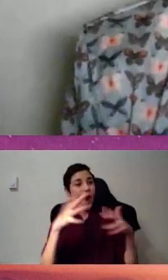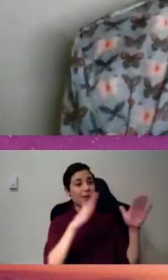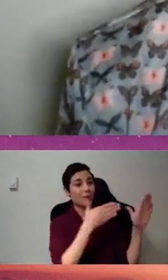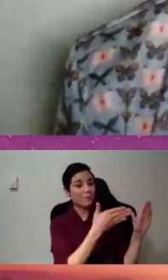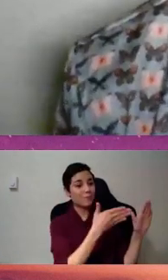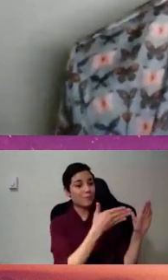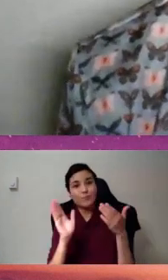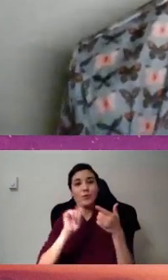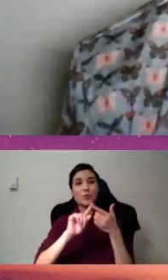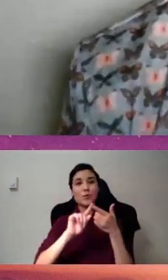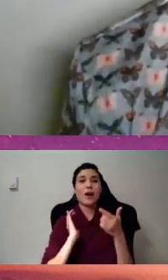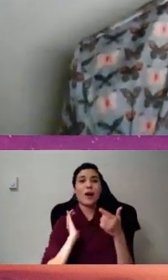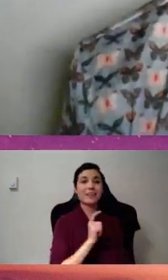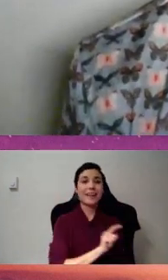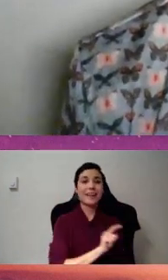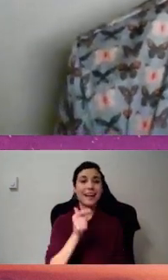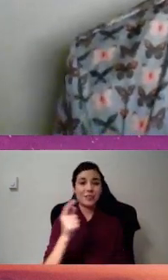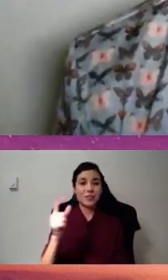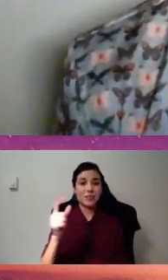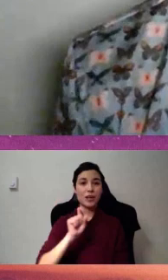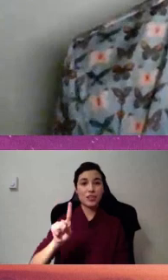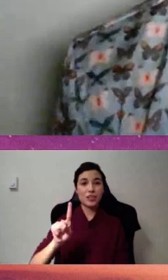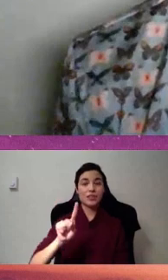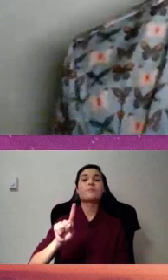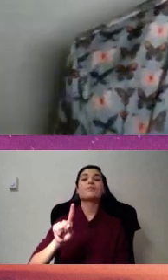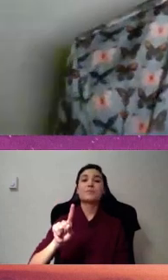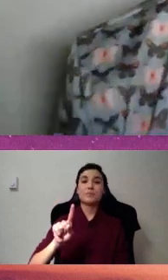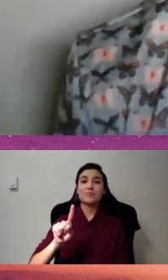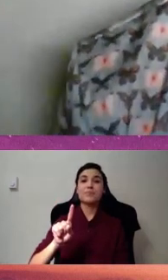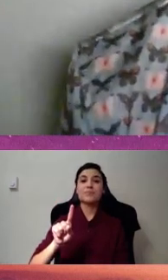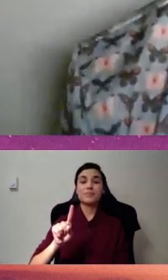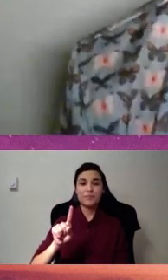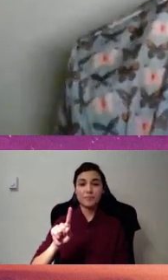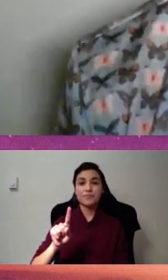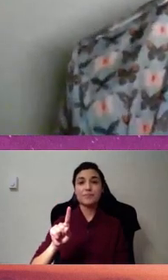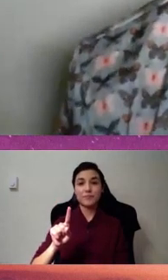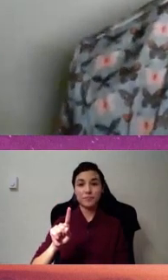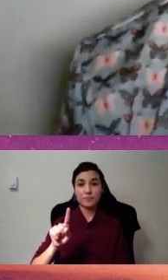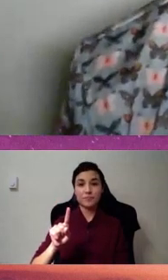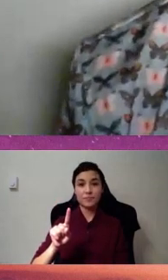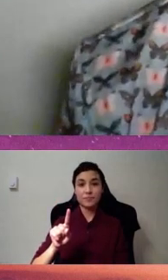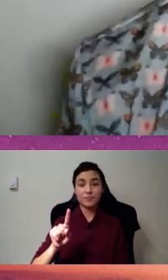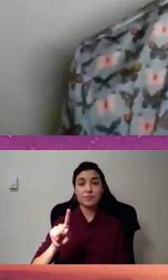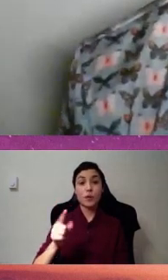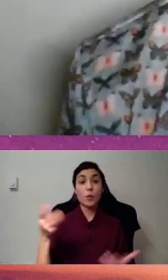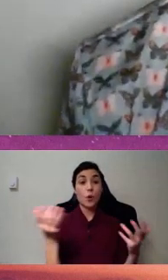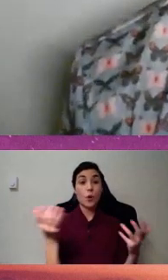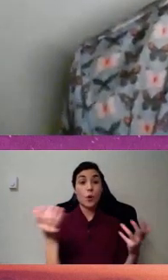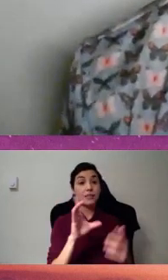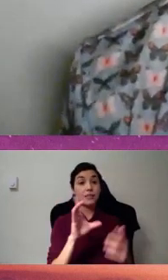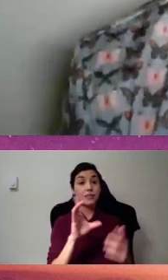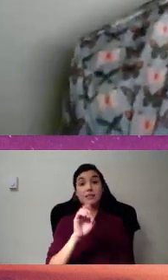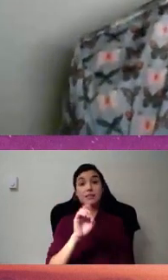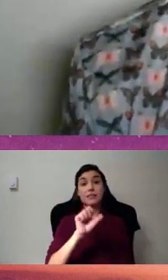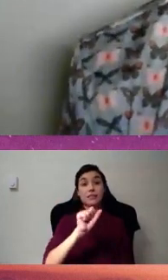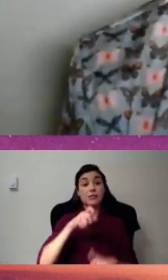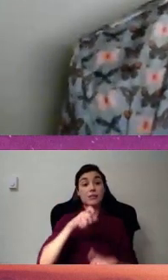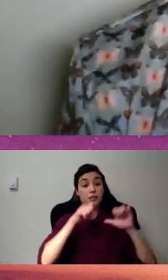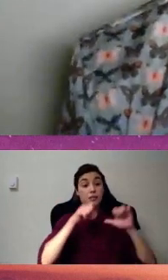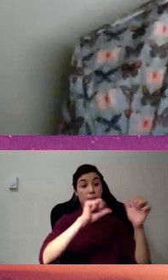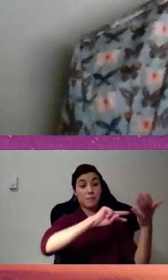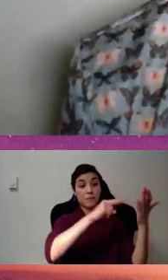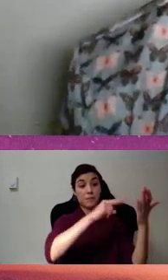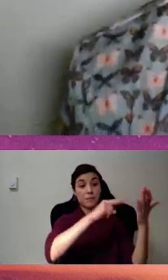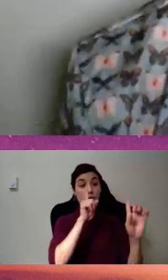does decolonization mean to you? What is this, if we're talking so specifically